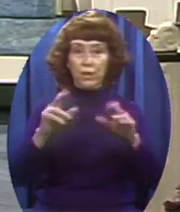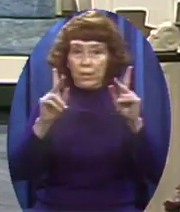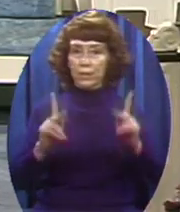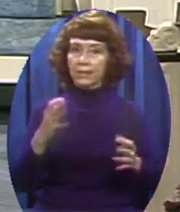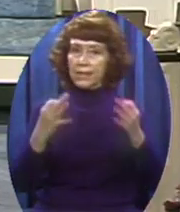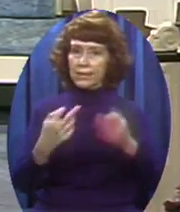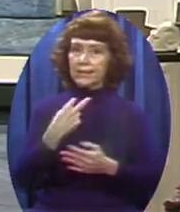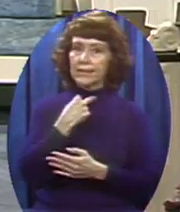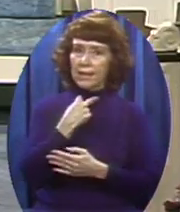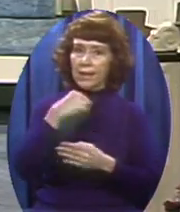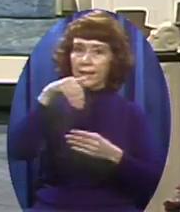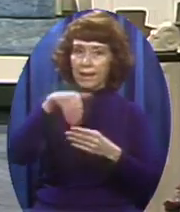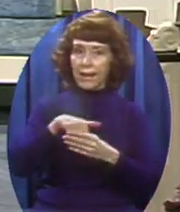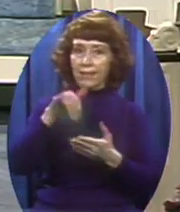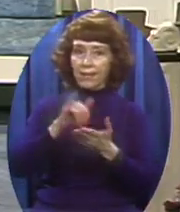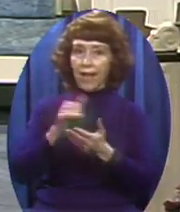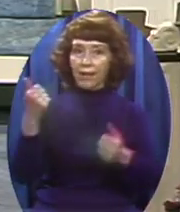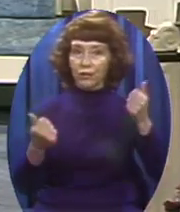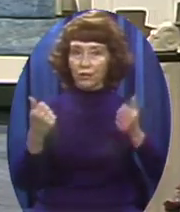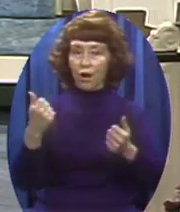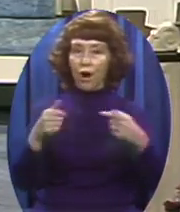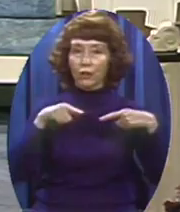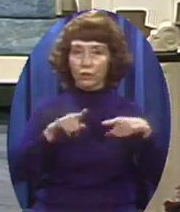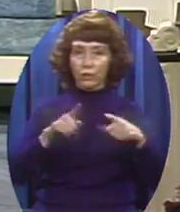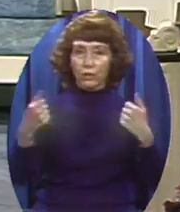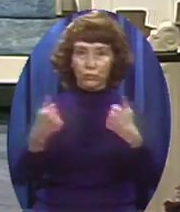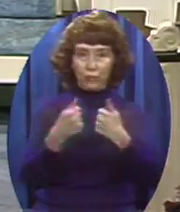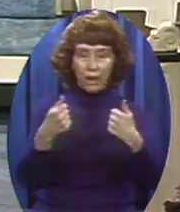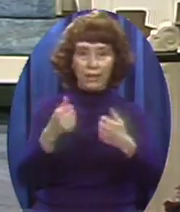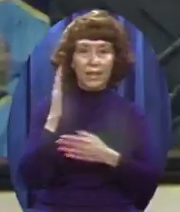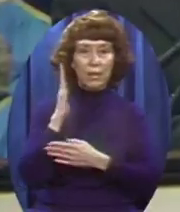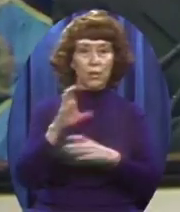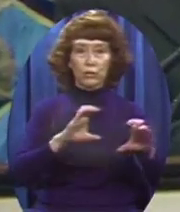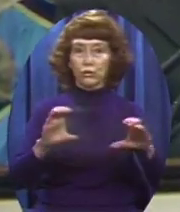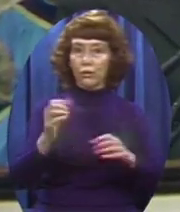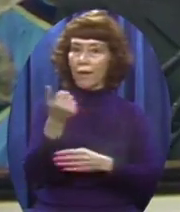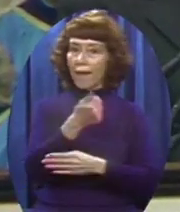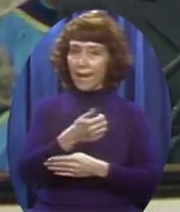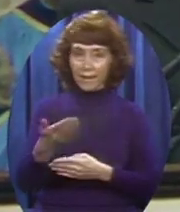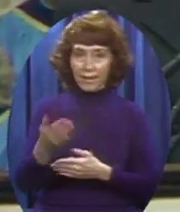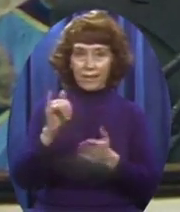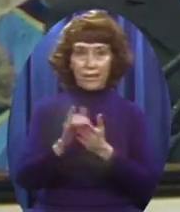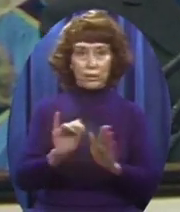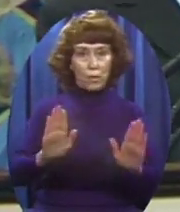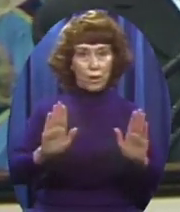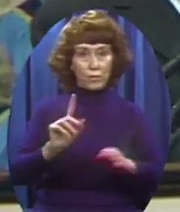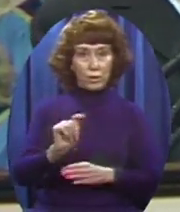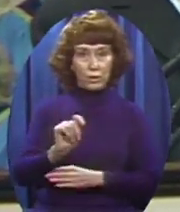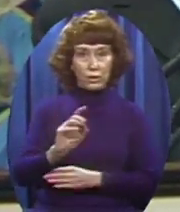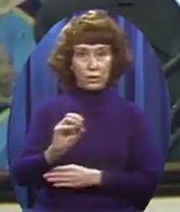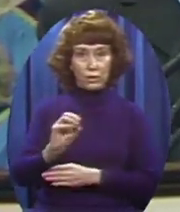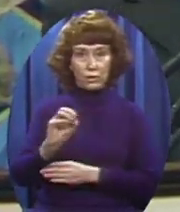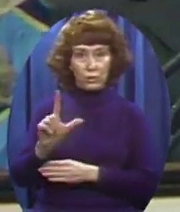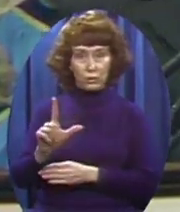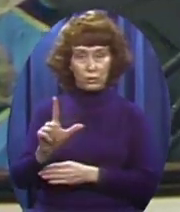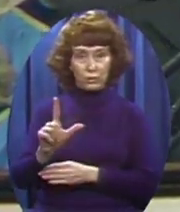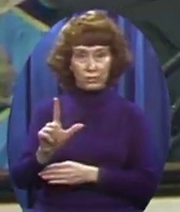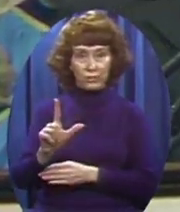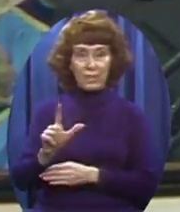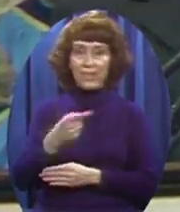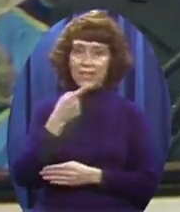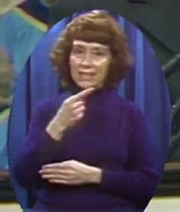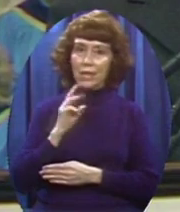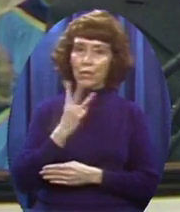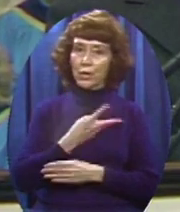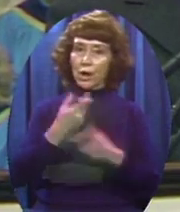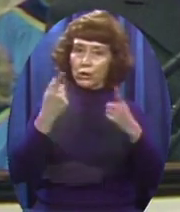auto, it'll cut the automobile, all kinds of pieces, the wall panels. It will just do anything. I said, that's great. How do you know about it? He said, well, we're trying to buy